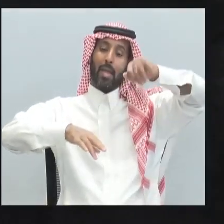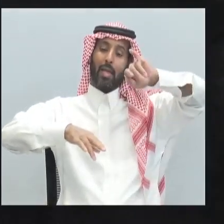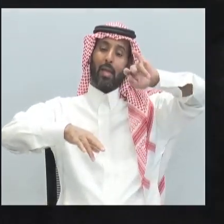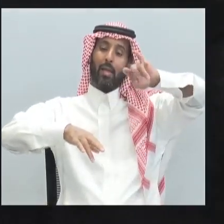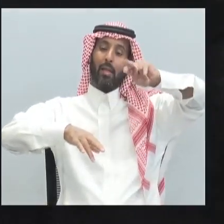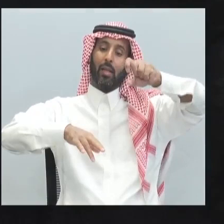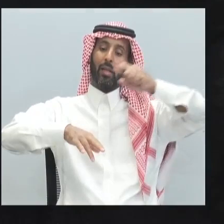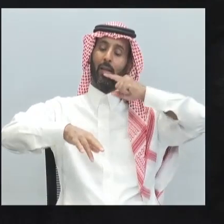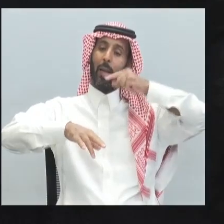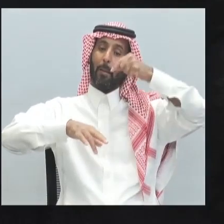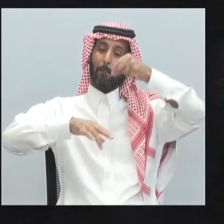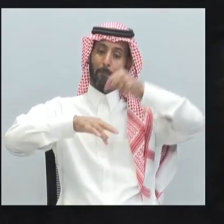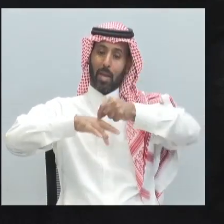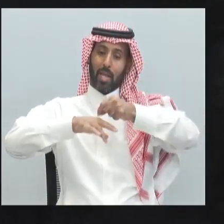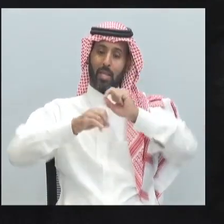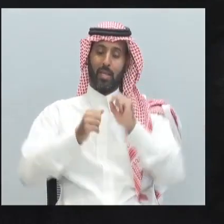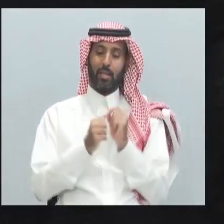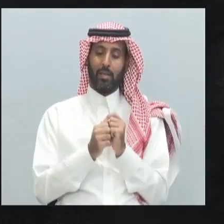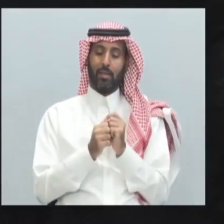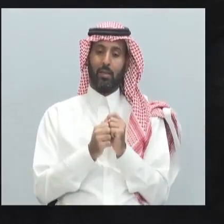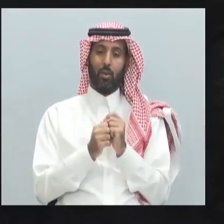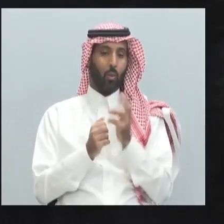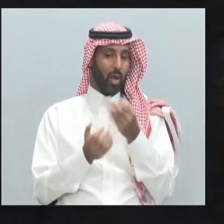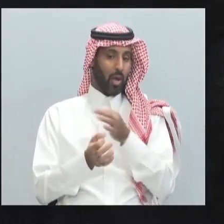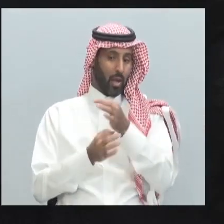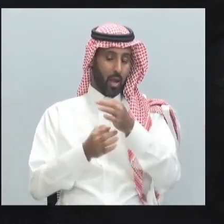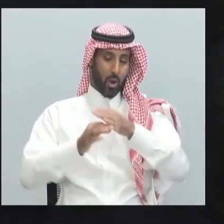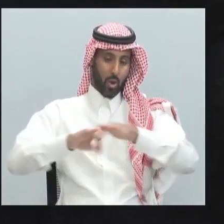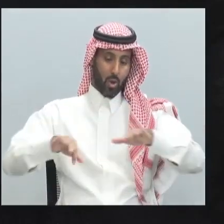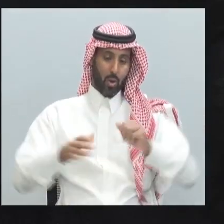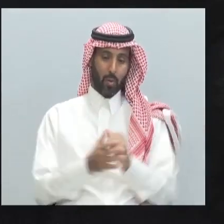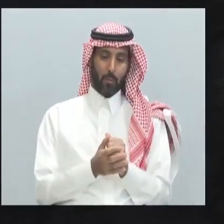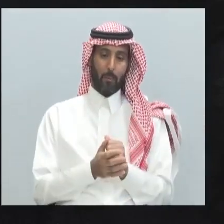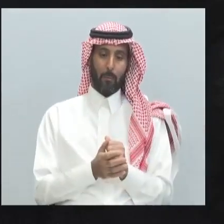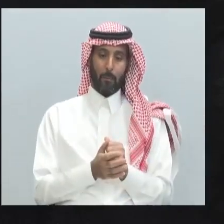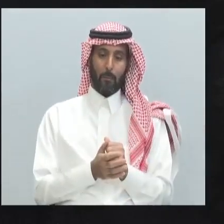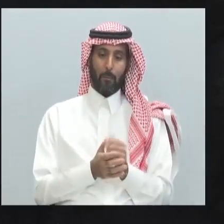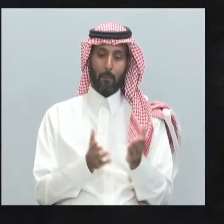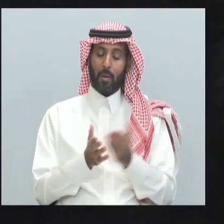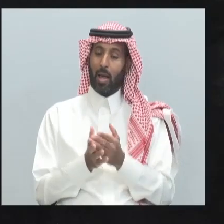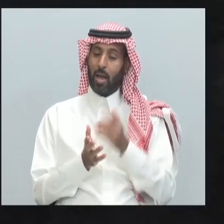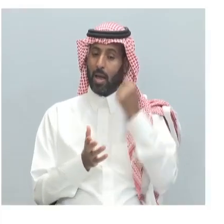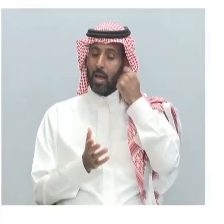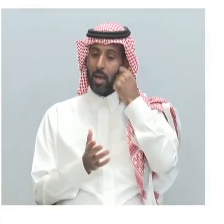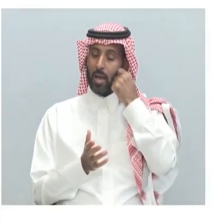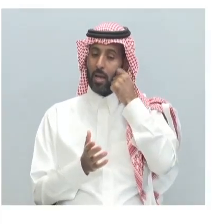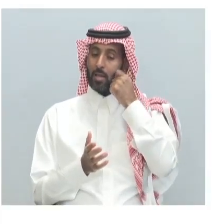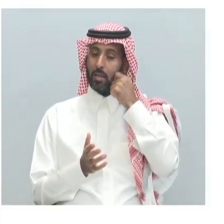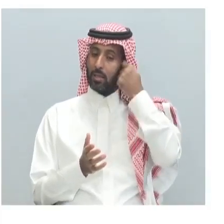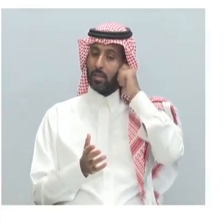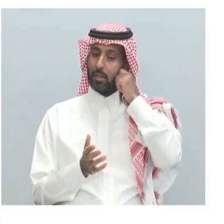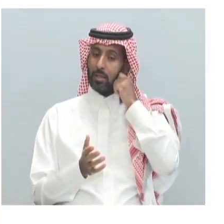about where are you going? Okay, where are you traveling? After that, we have this girl, but we are